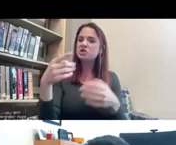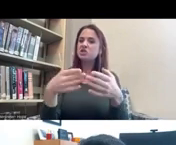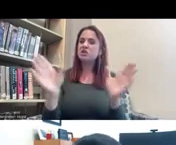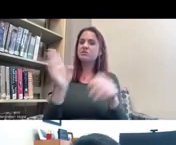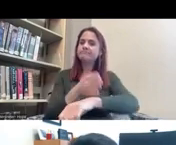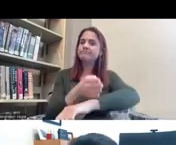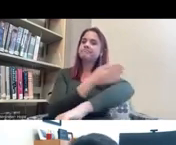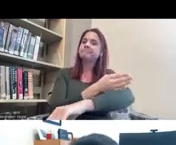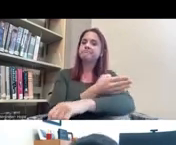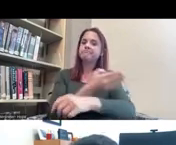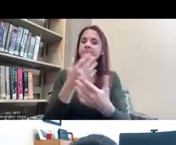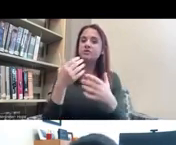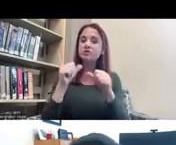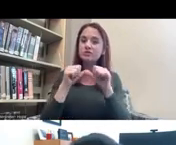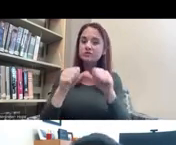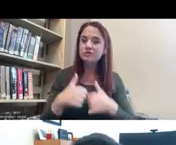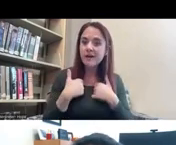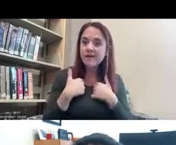and improved survival.